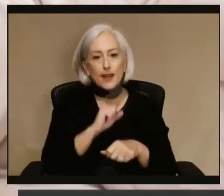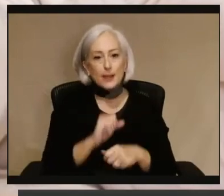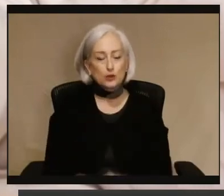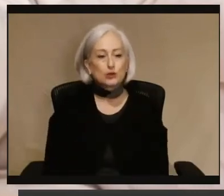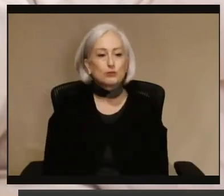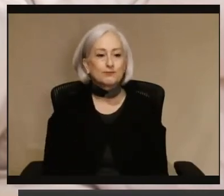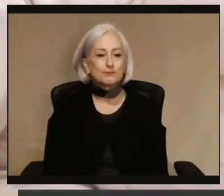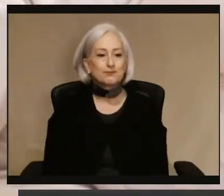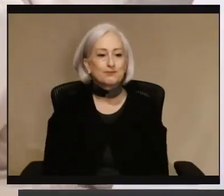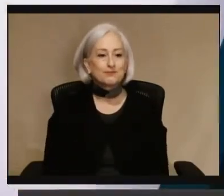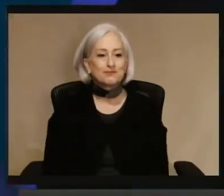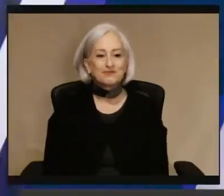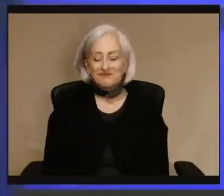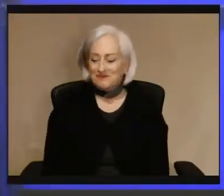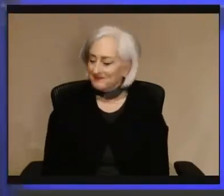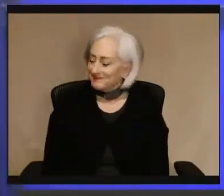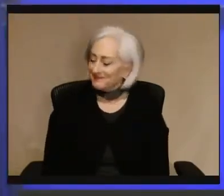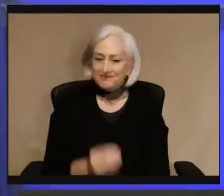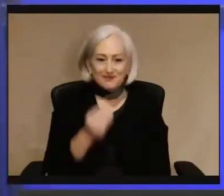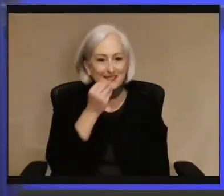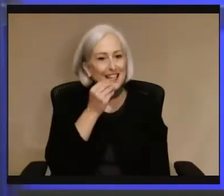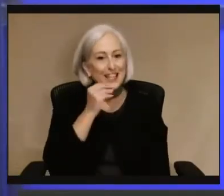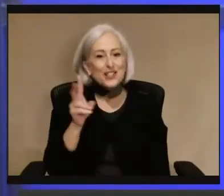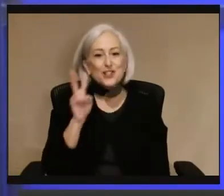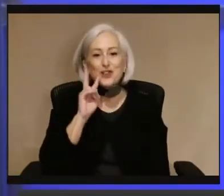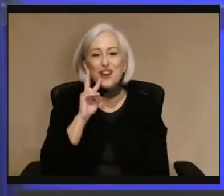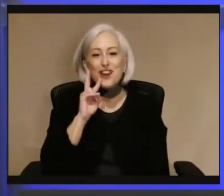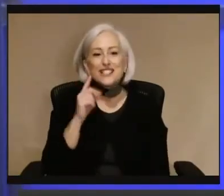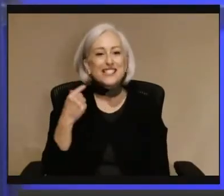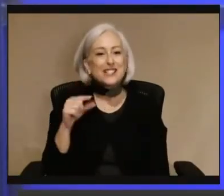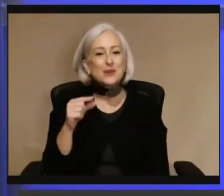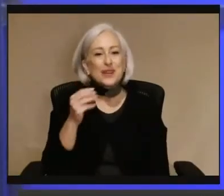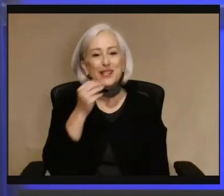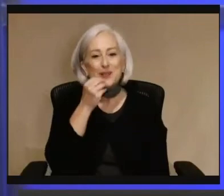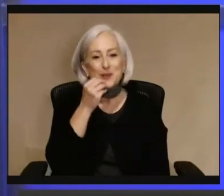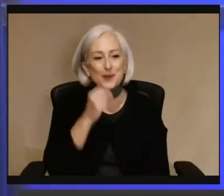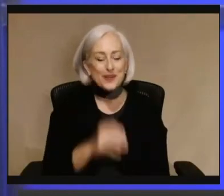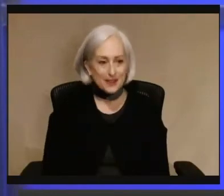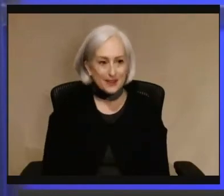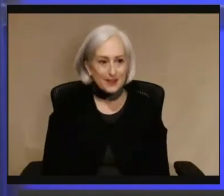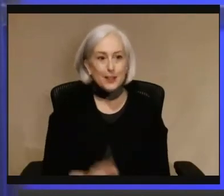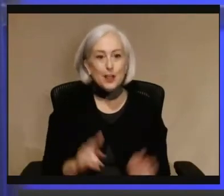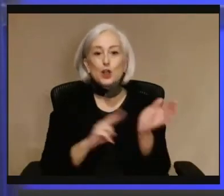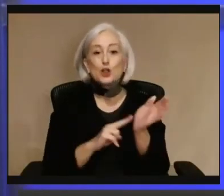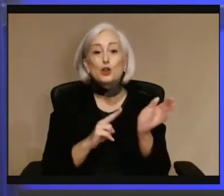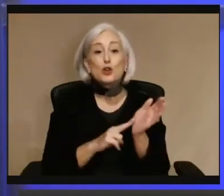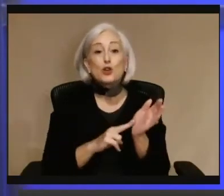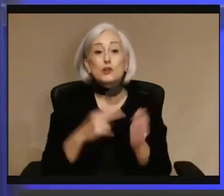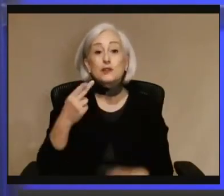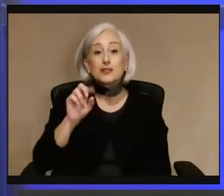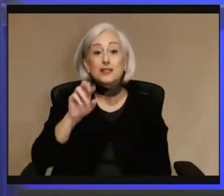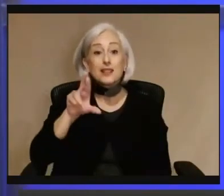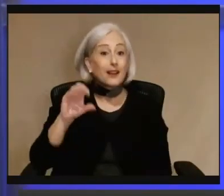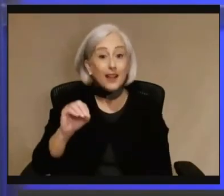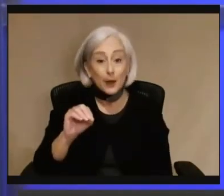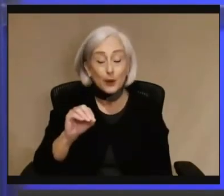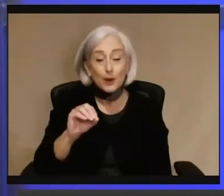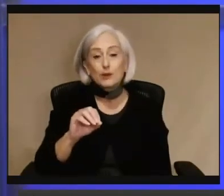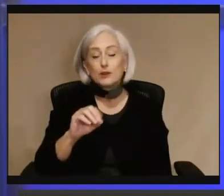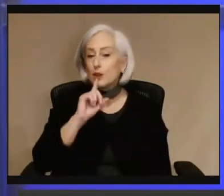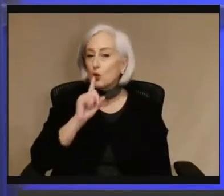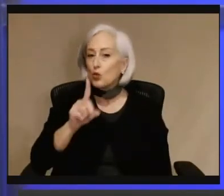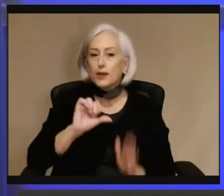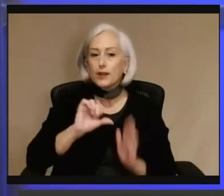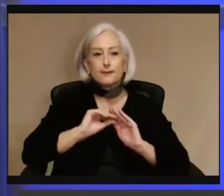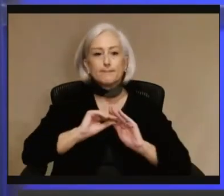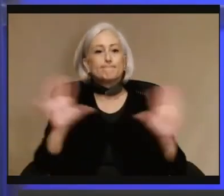Nothing's changed. Eat your veggies, eat your greens. Nurses are heroes, and that has never been more apparent than over the past couple of years. This week is